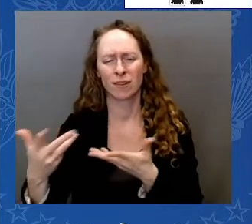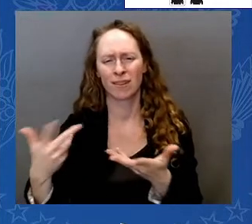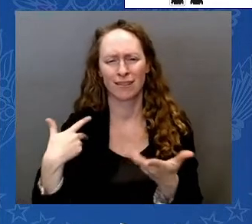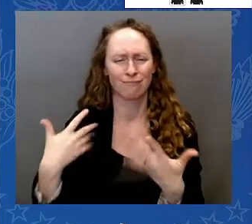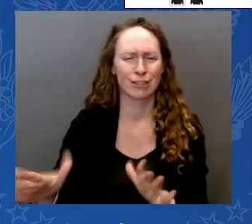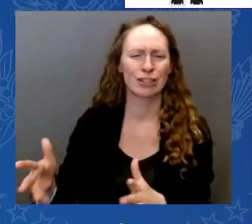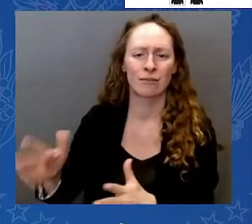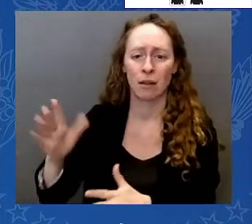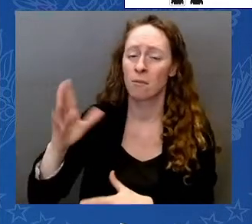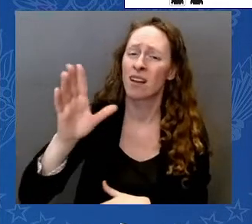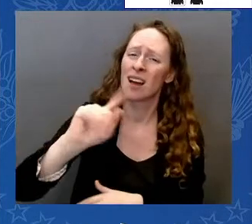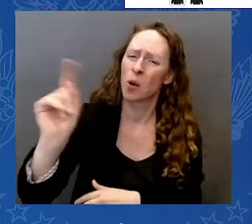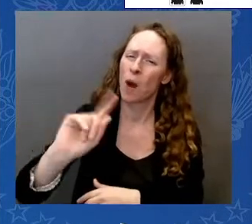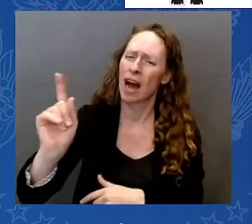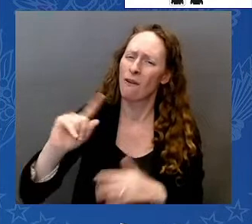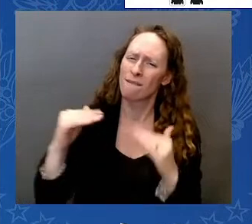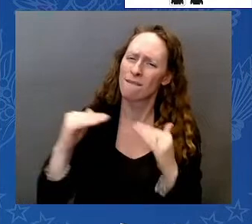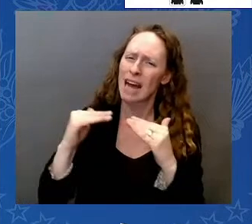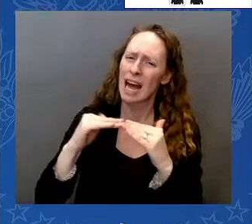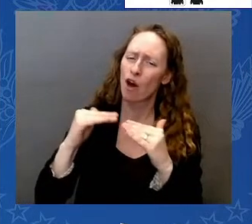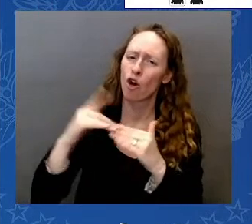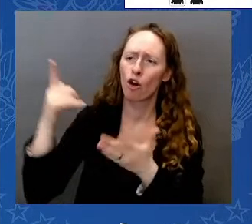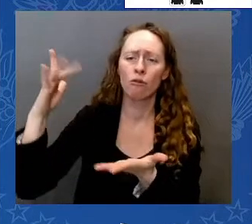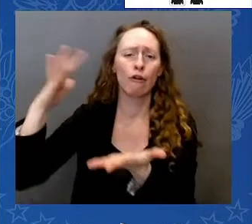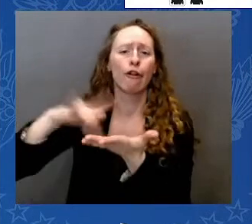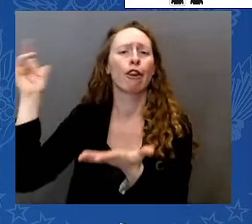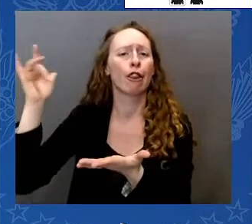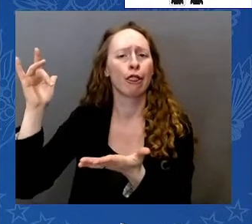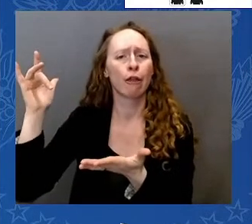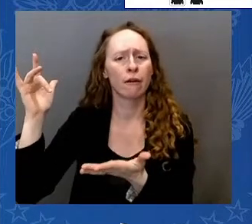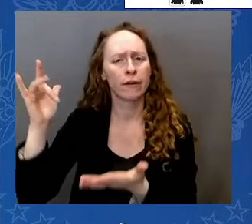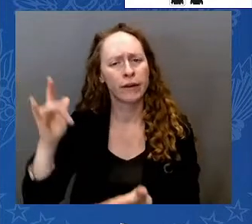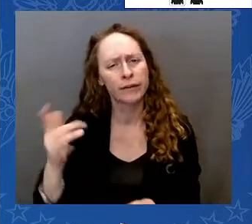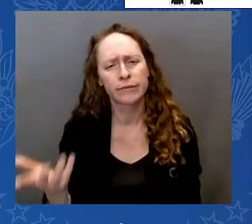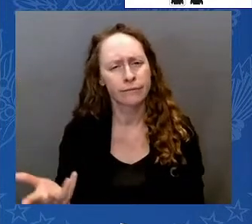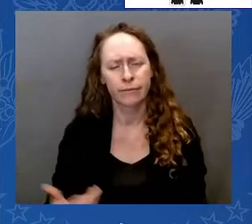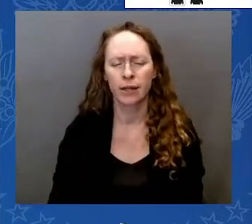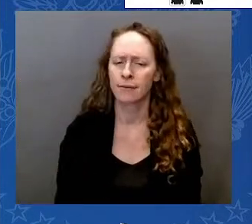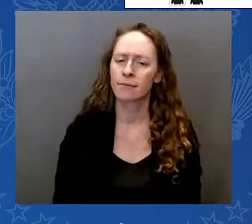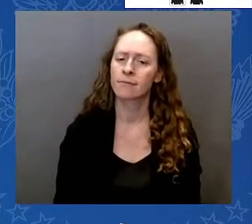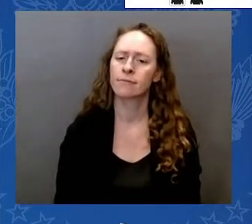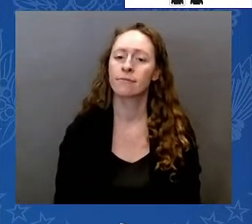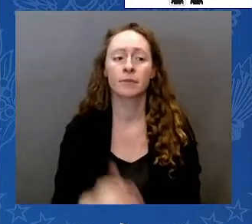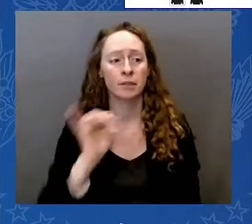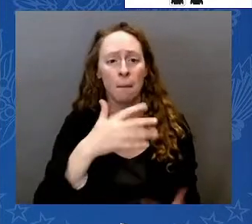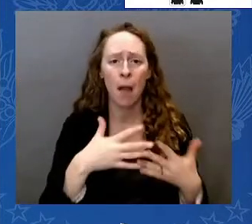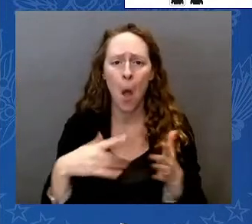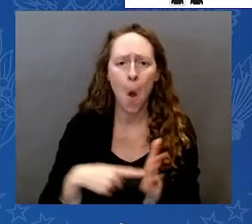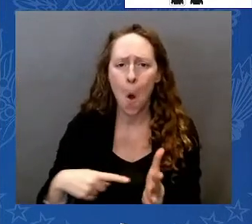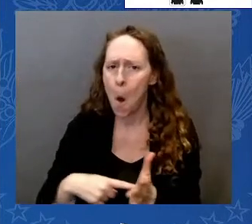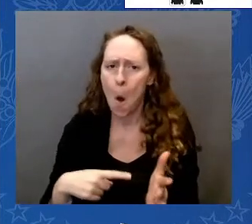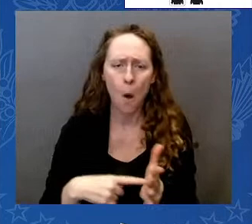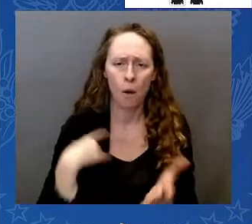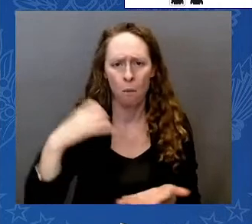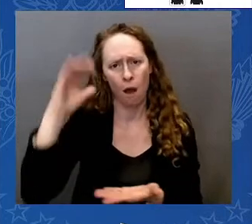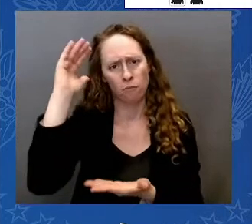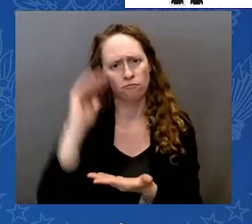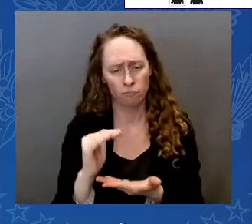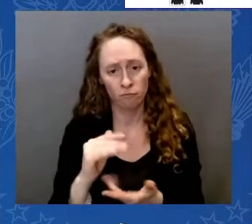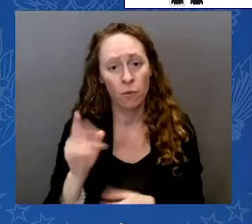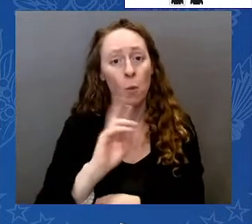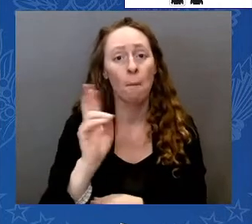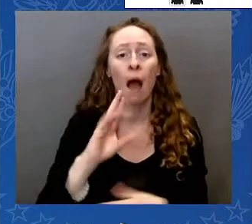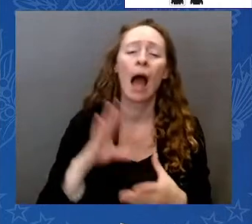deficit. My friends on the other team talk about how we're big spenders. Well, guess what? They passed a